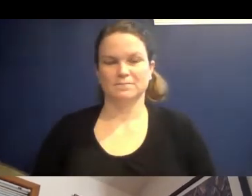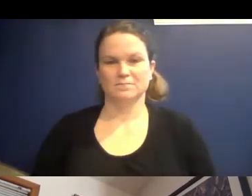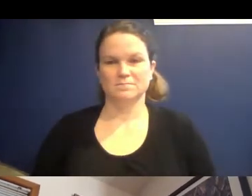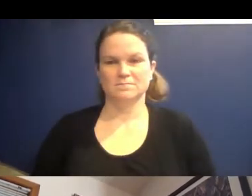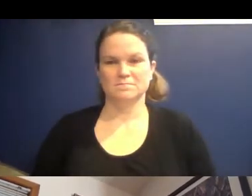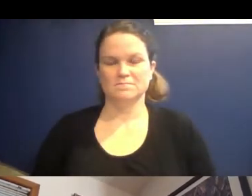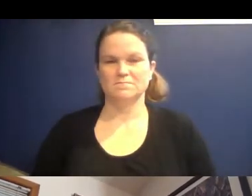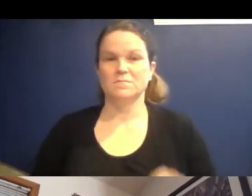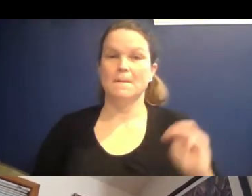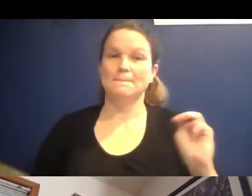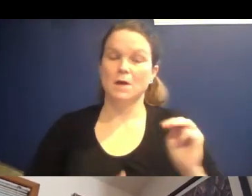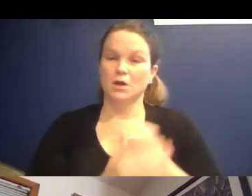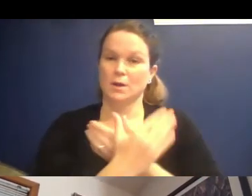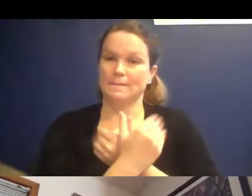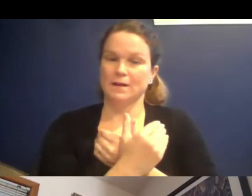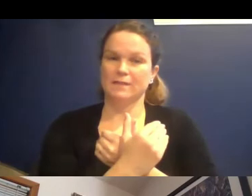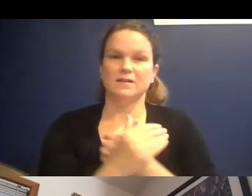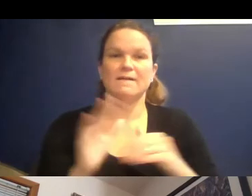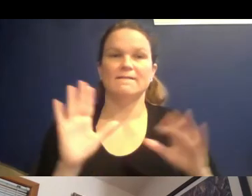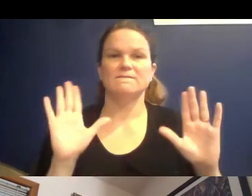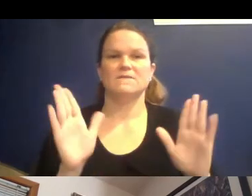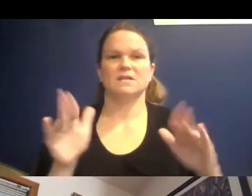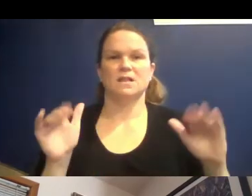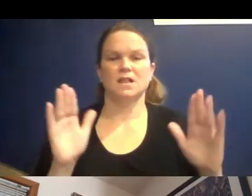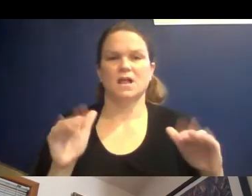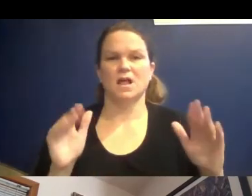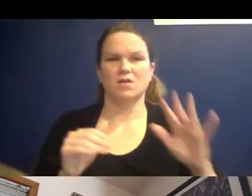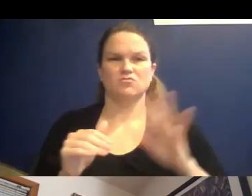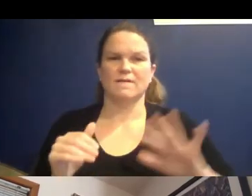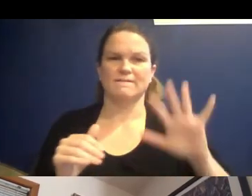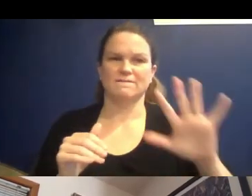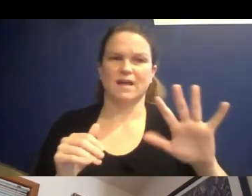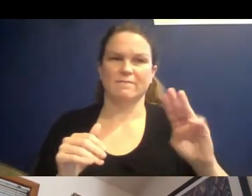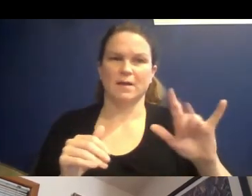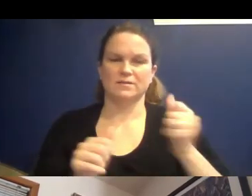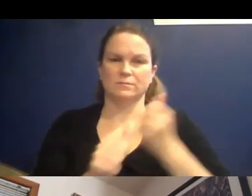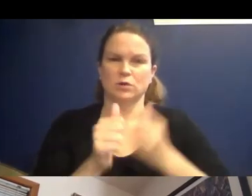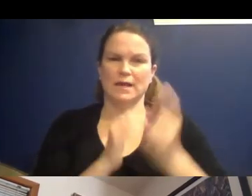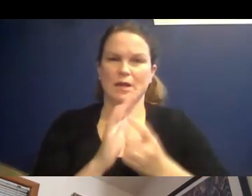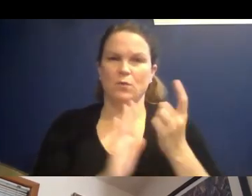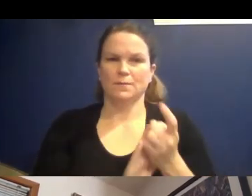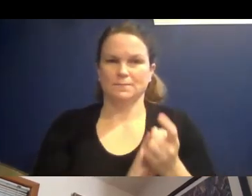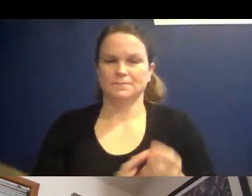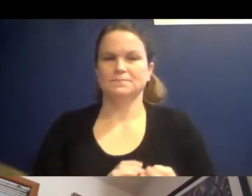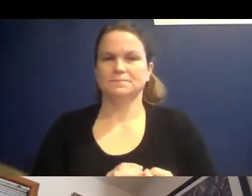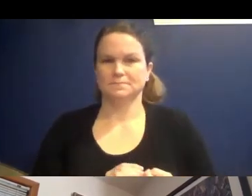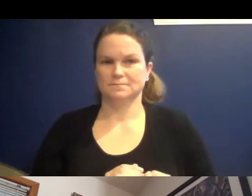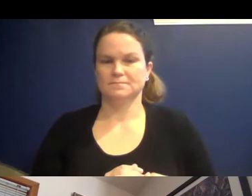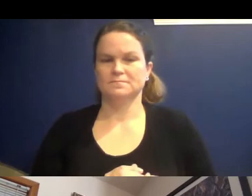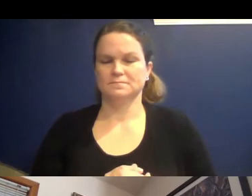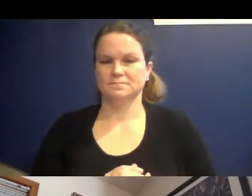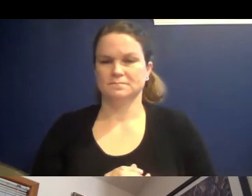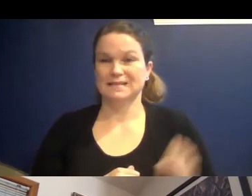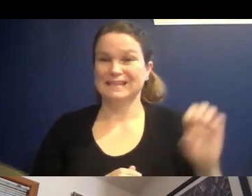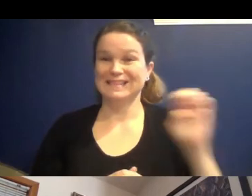Monarch butterflies can fly about 5 miles an hour. And on their east coast of the